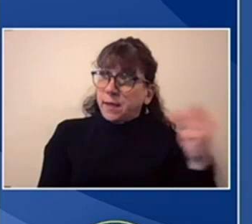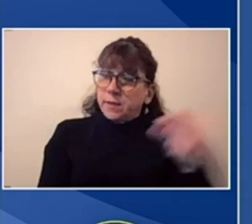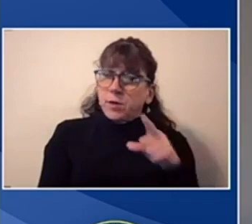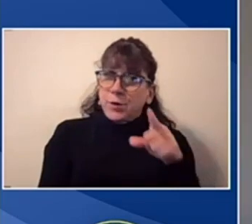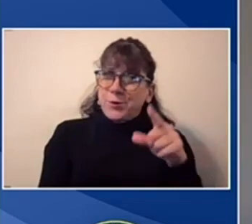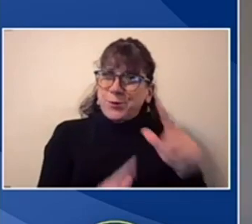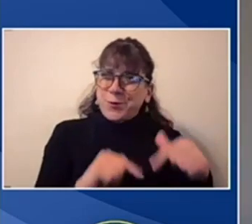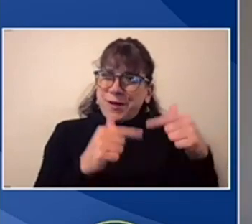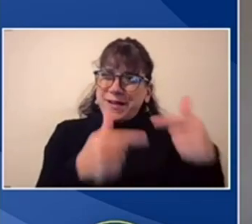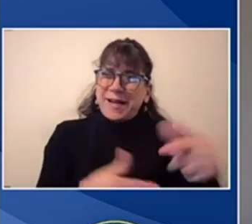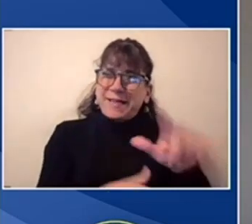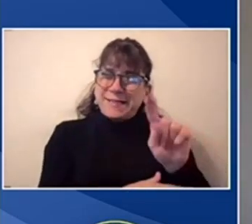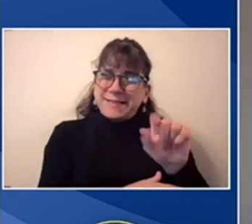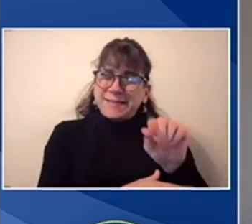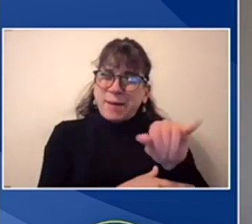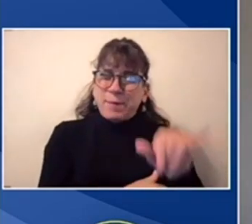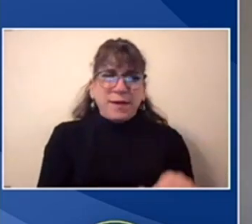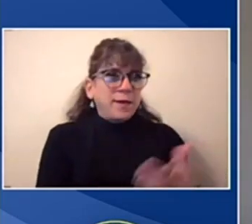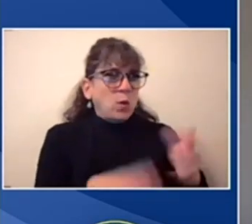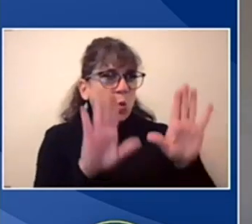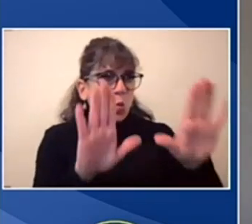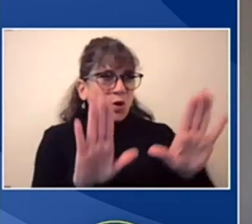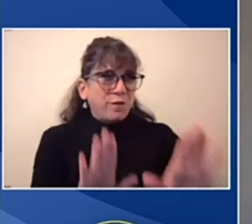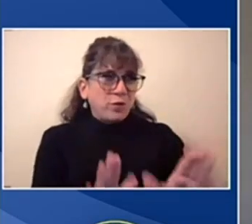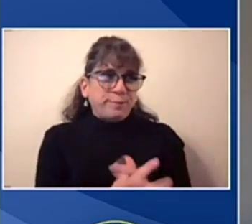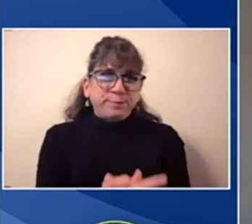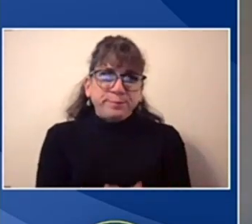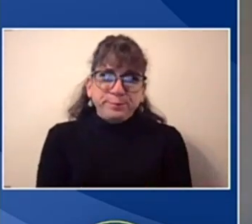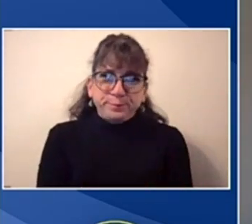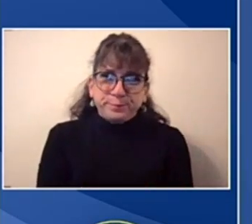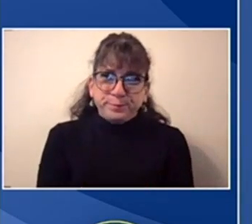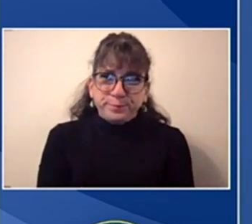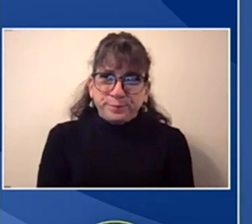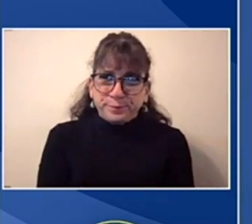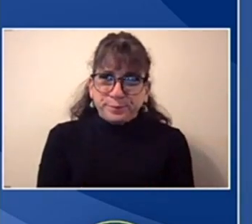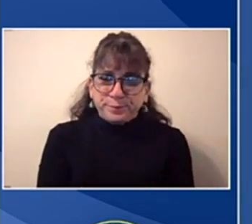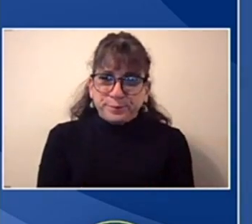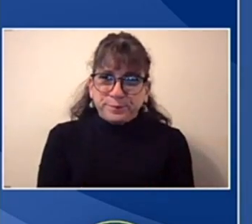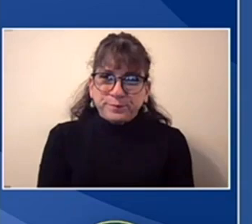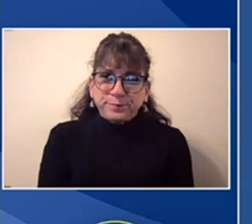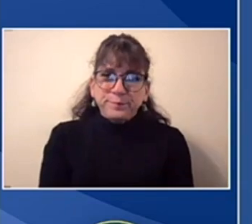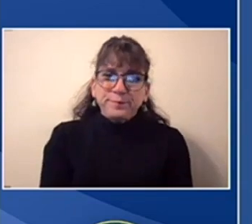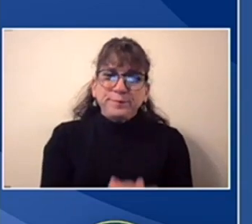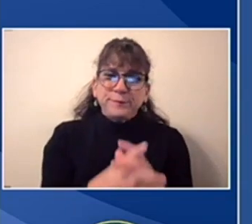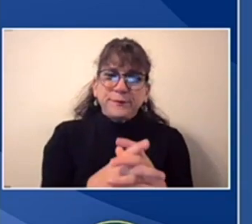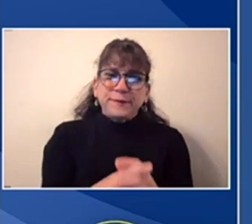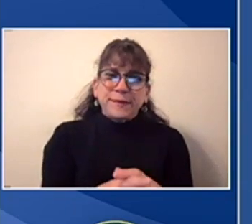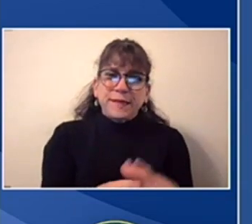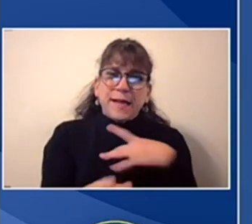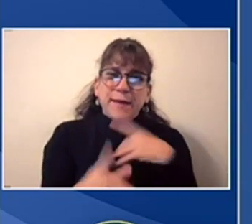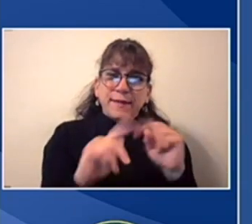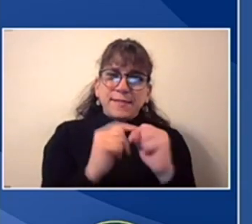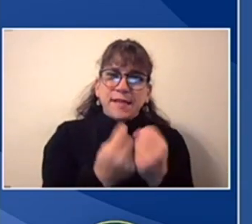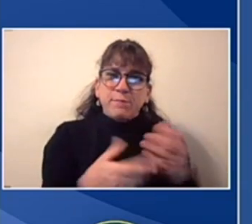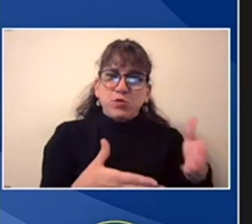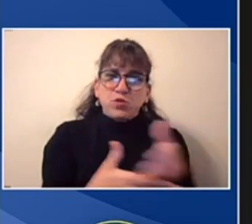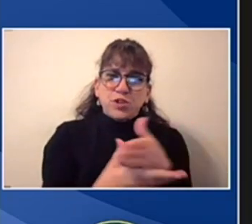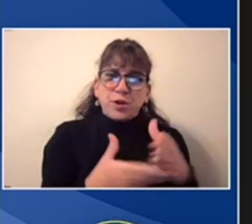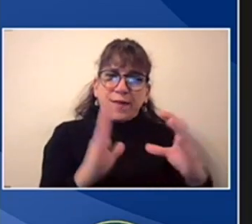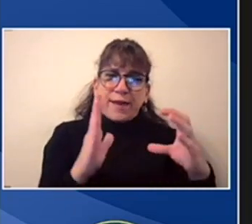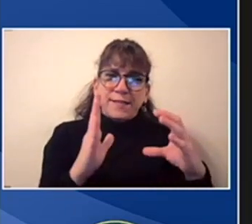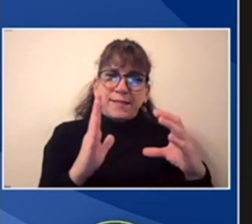next, Tammy. Wonderful. Like the team to share that section of the reg text,